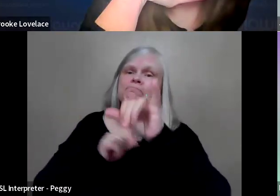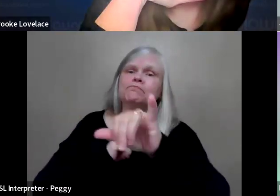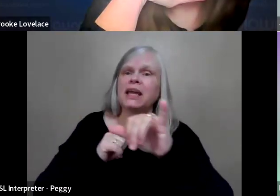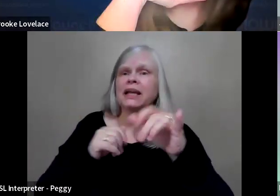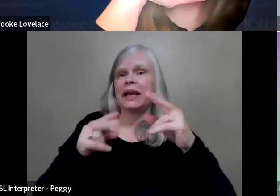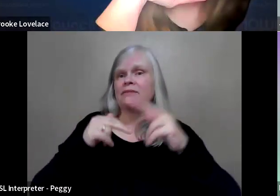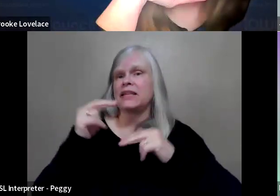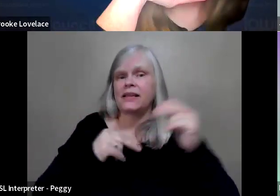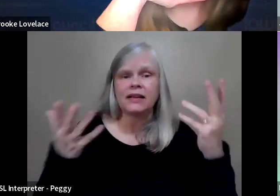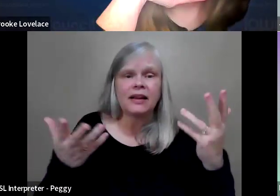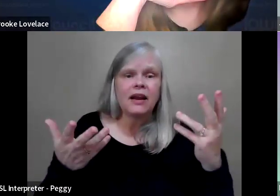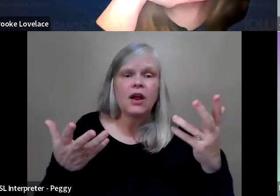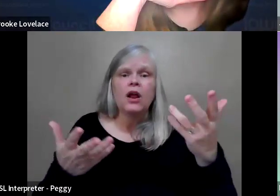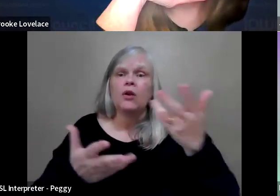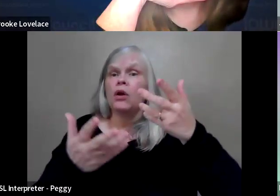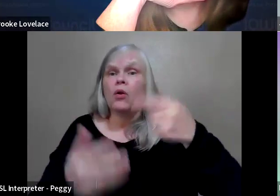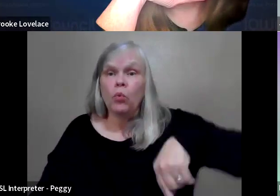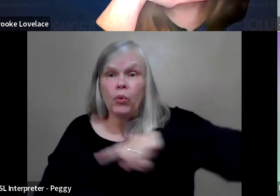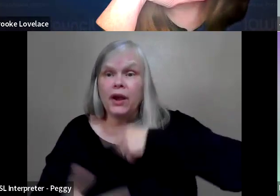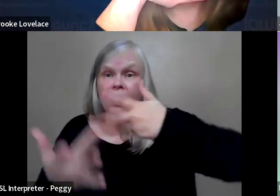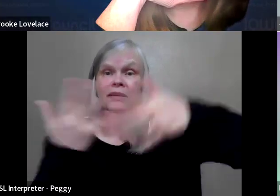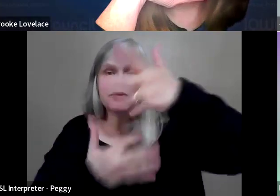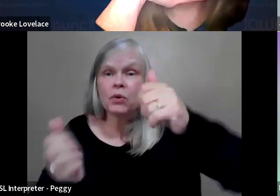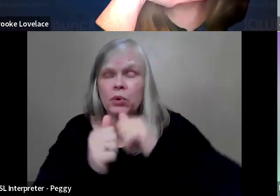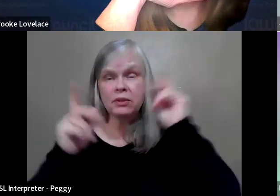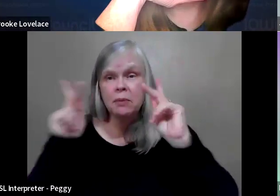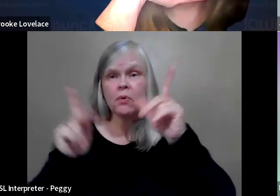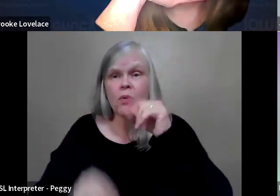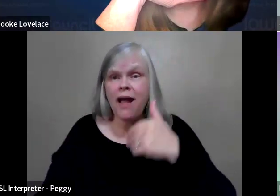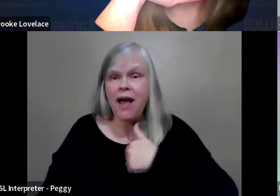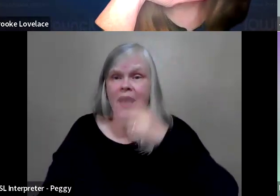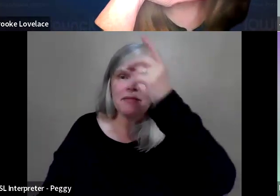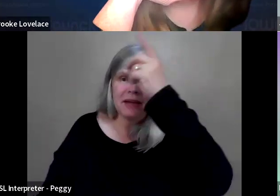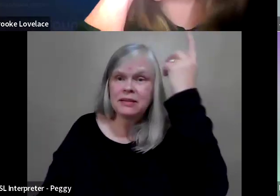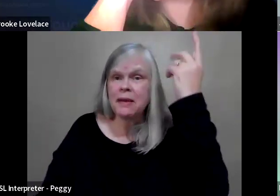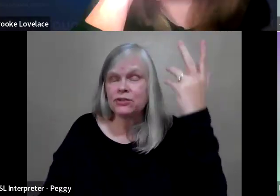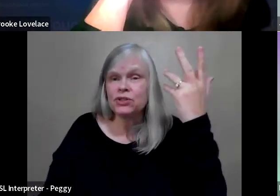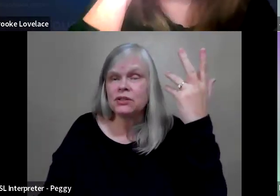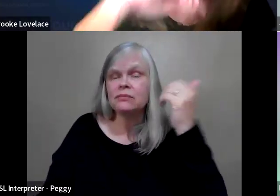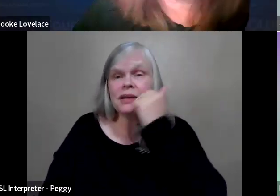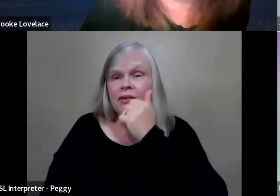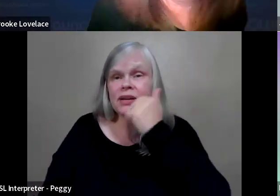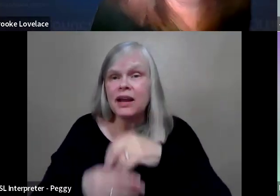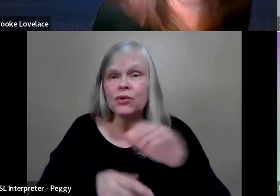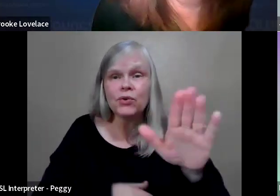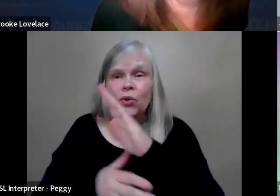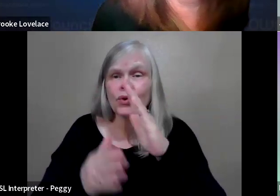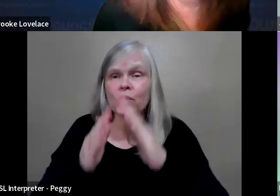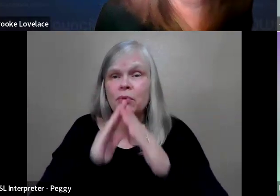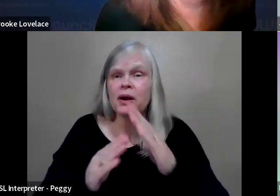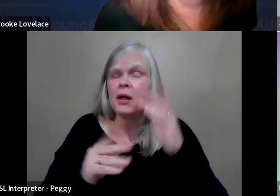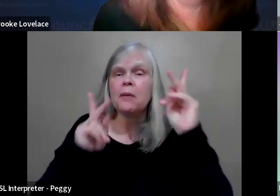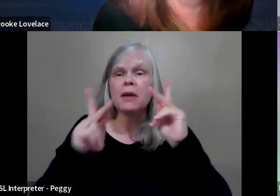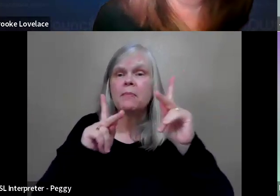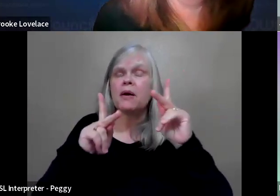are likely interacting with people living with dementia often, if not every day in our communities. People living with dementia